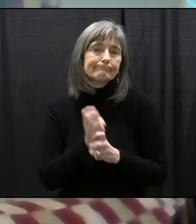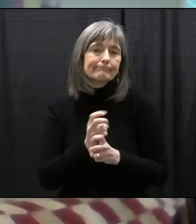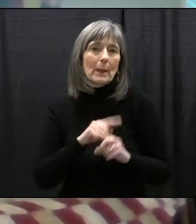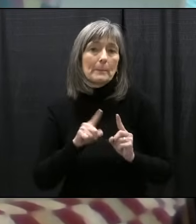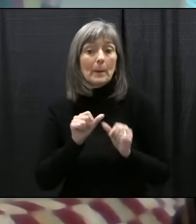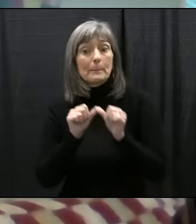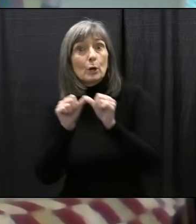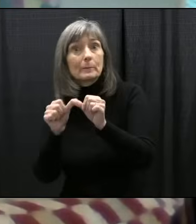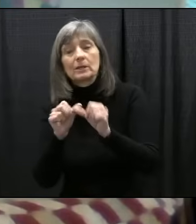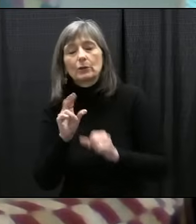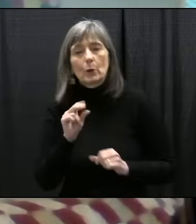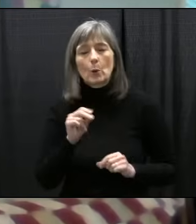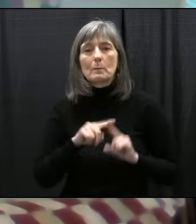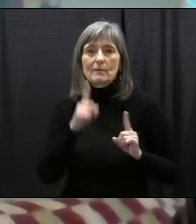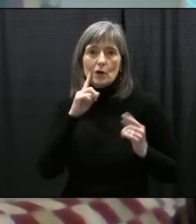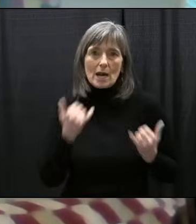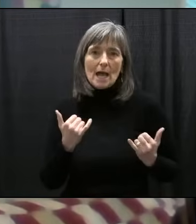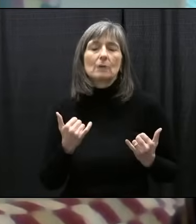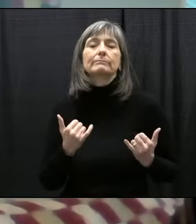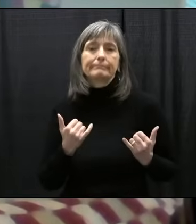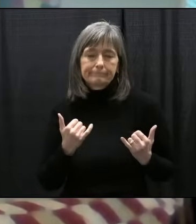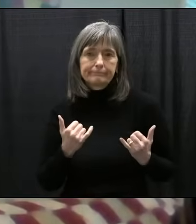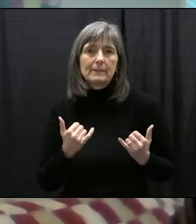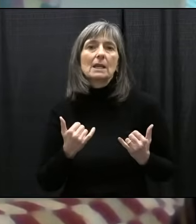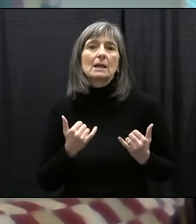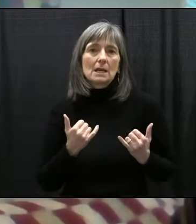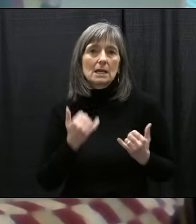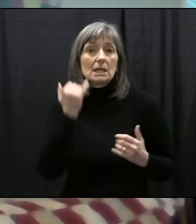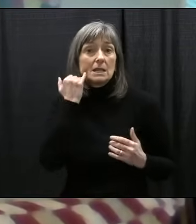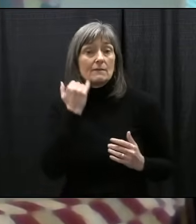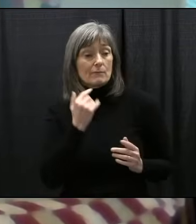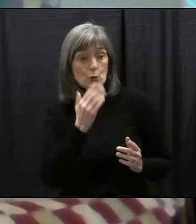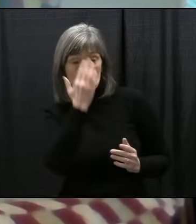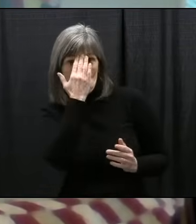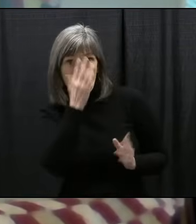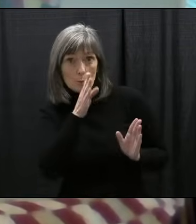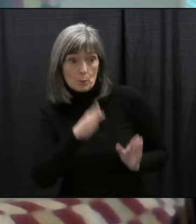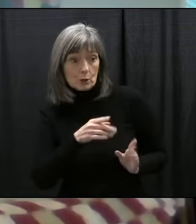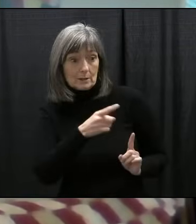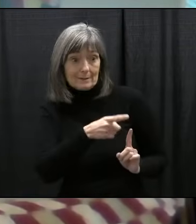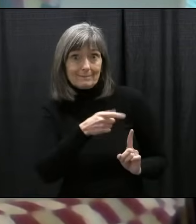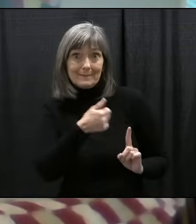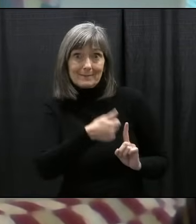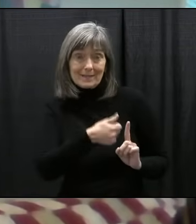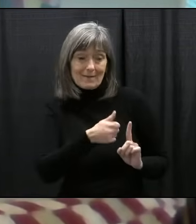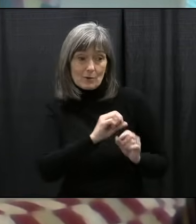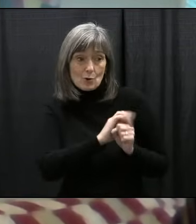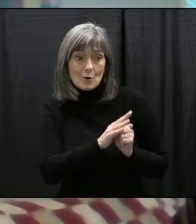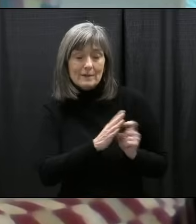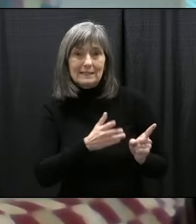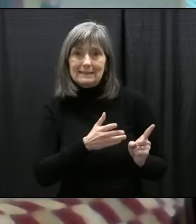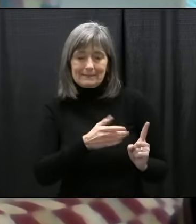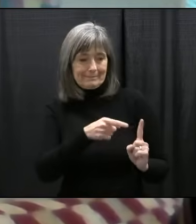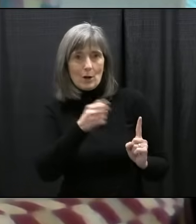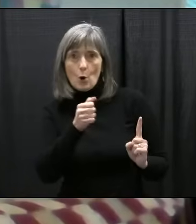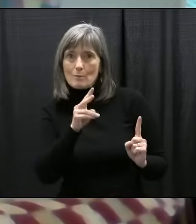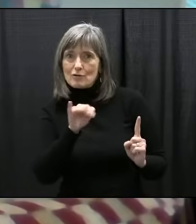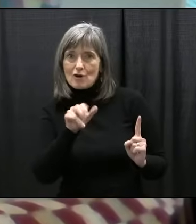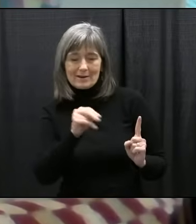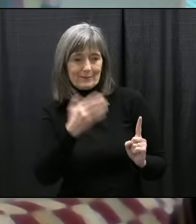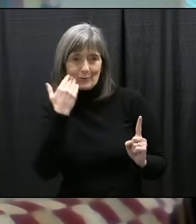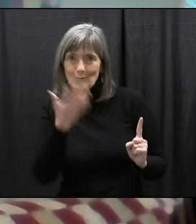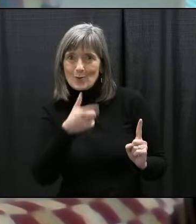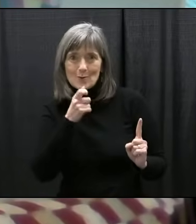contact management guidance. It's a temporary measure, recognizing that we are in the very early stages of dealing with the Omicron